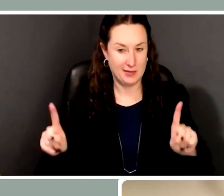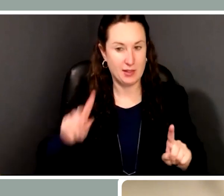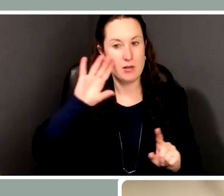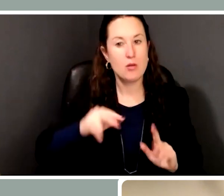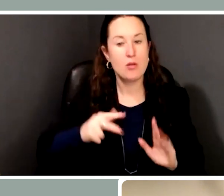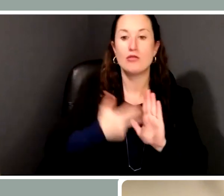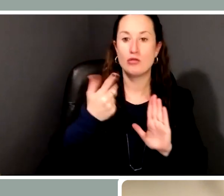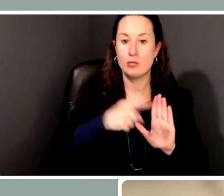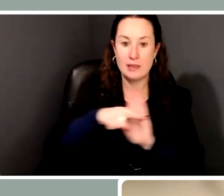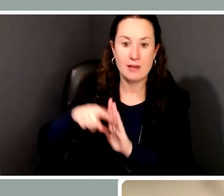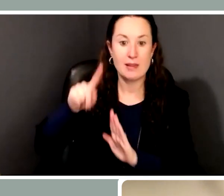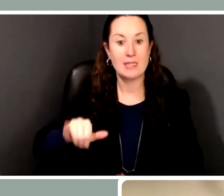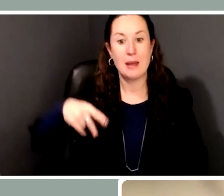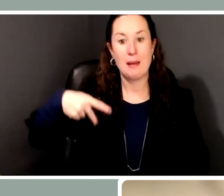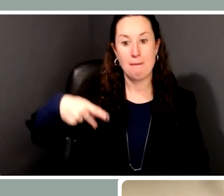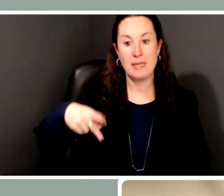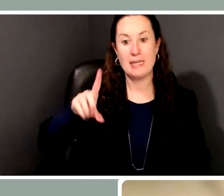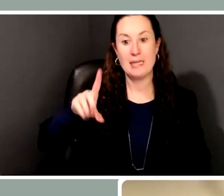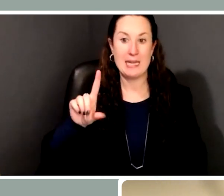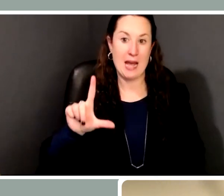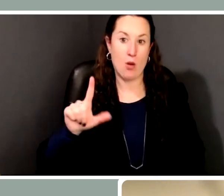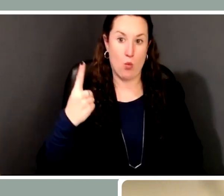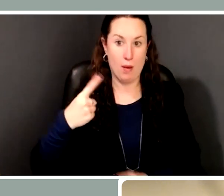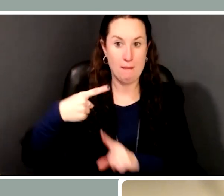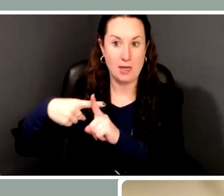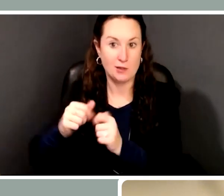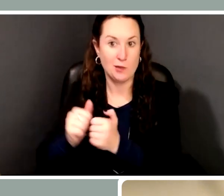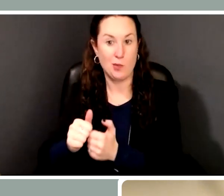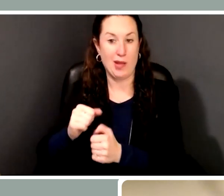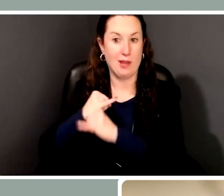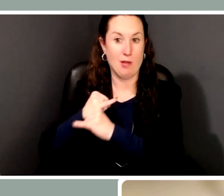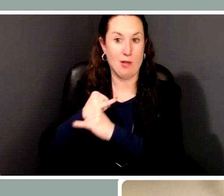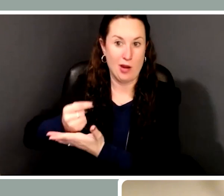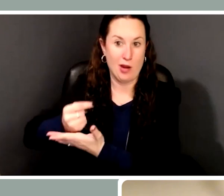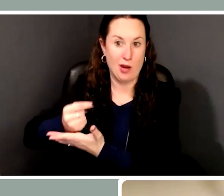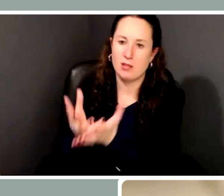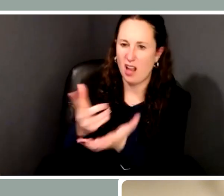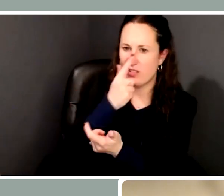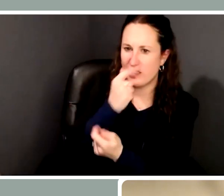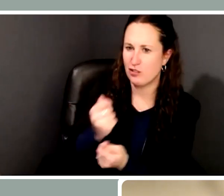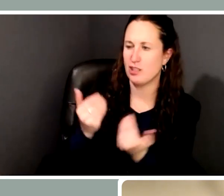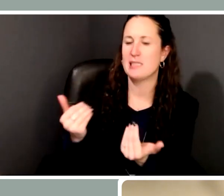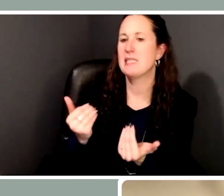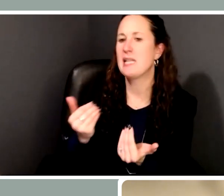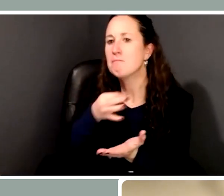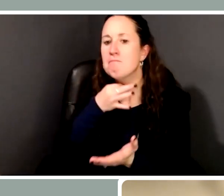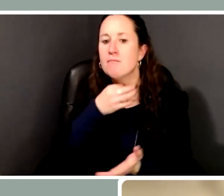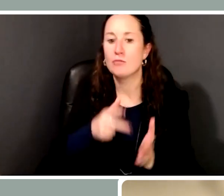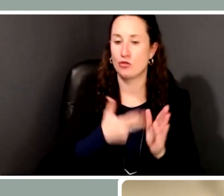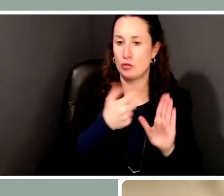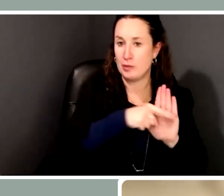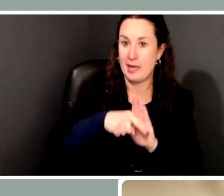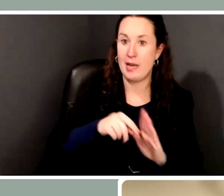is PD-L1 positive with immunotherapy. There's a lot of interest. Excuse me, there's a subset of triple negative breast cancer where